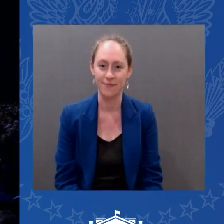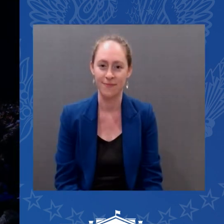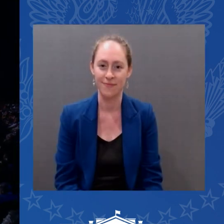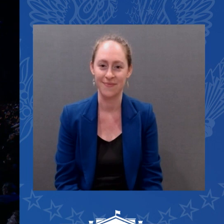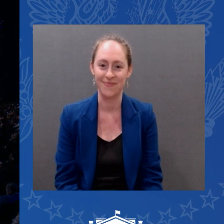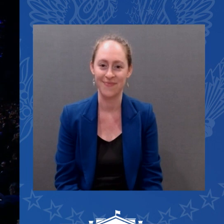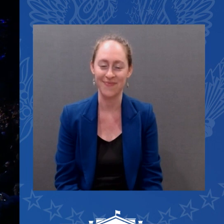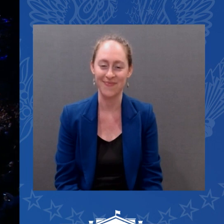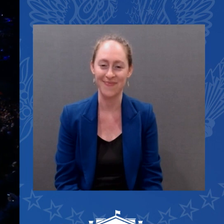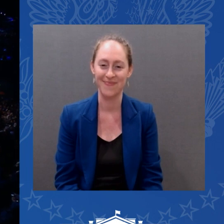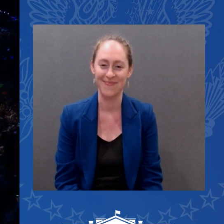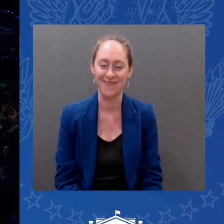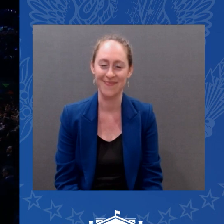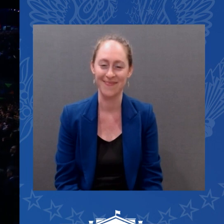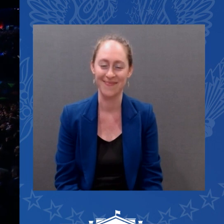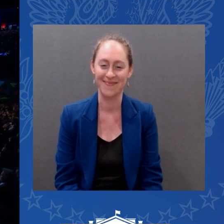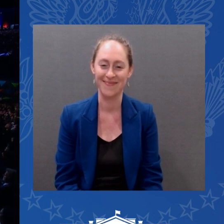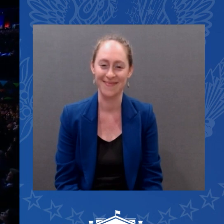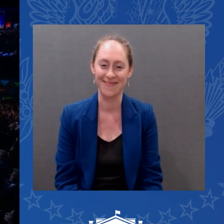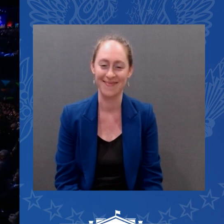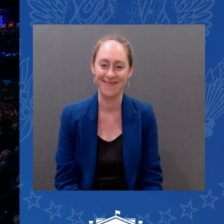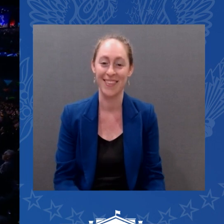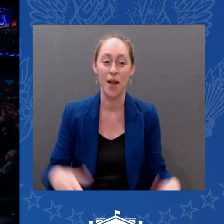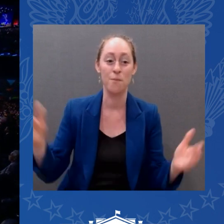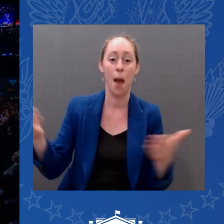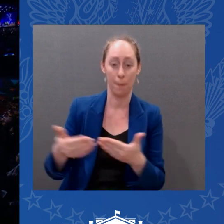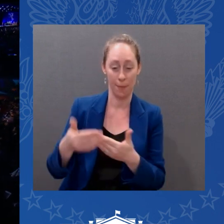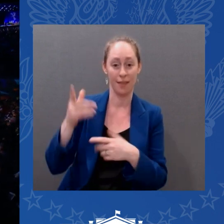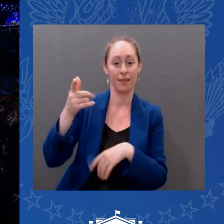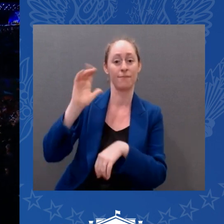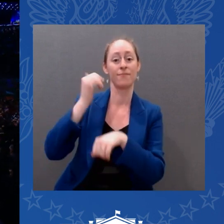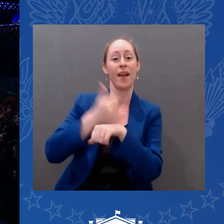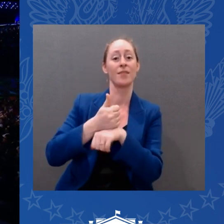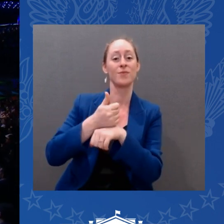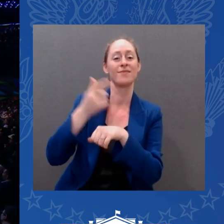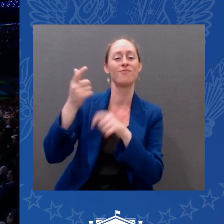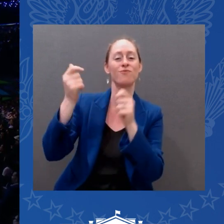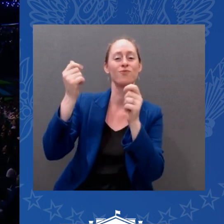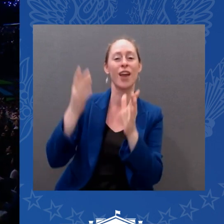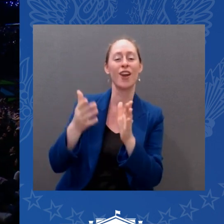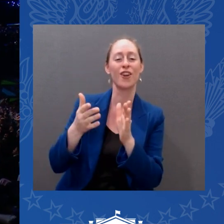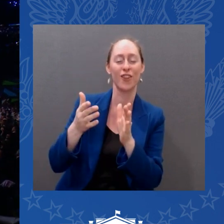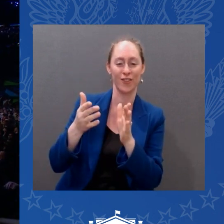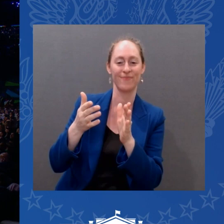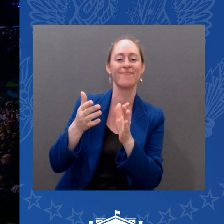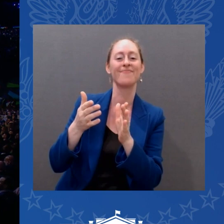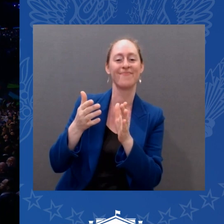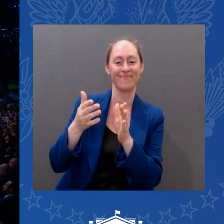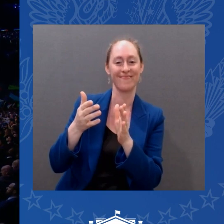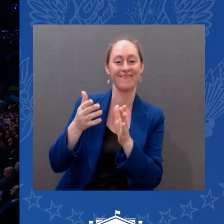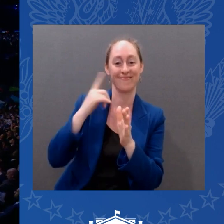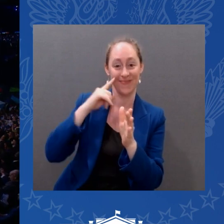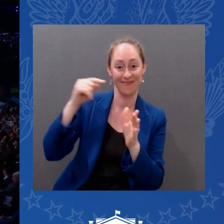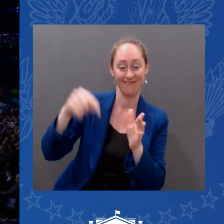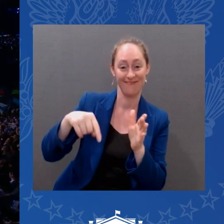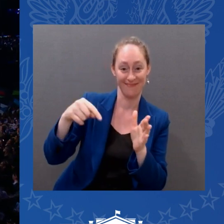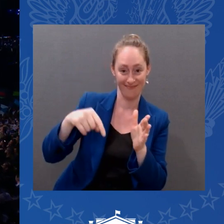Please welcome the founding director and convener of the CEDAW Committee of Trinidad and Tobago, Terry